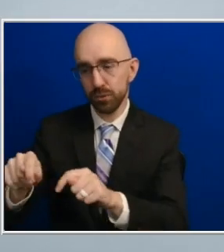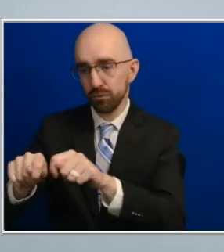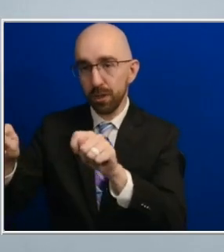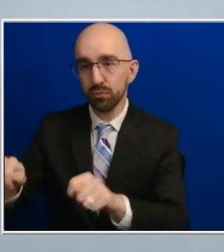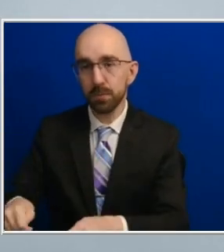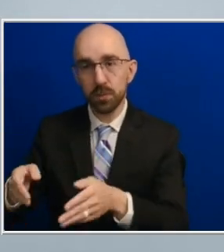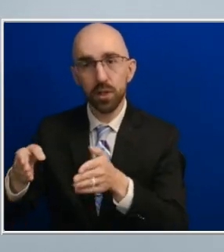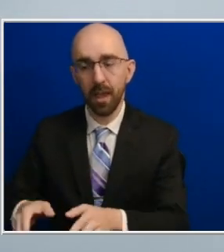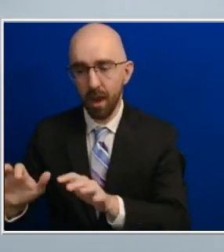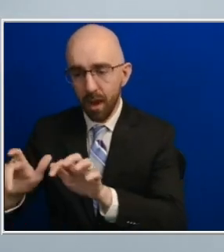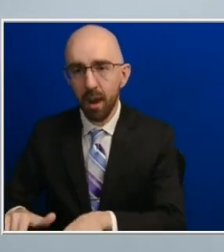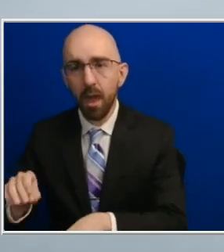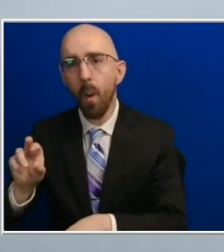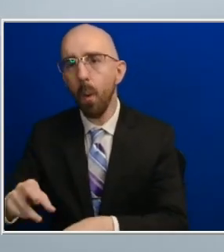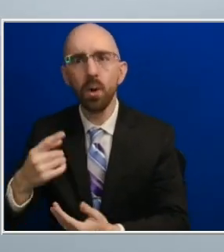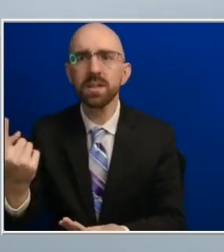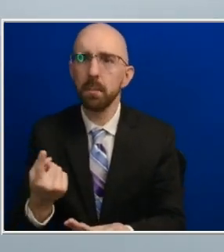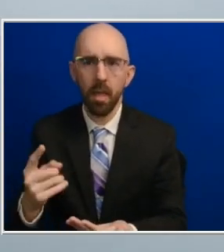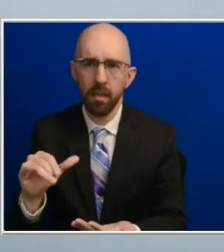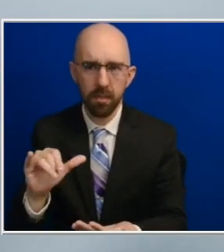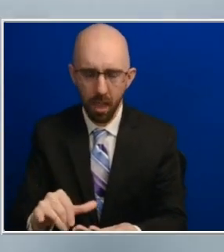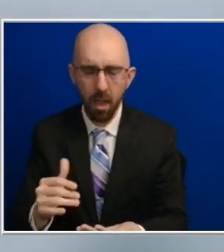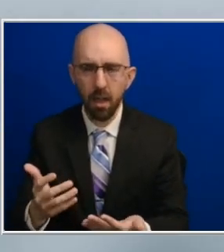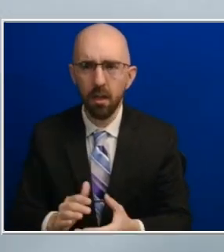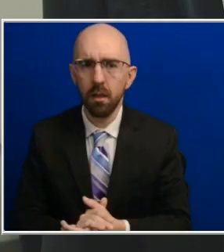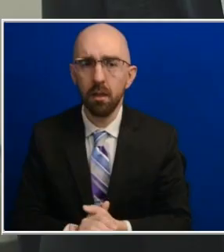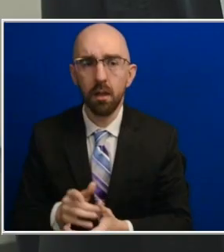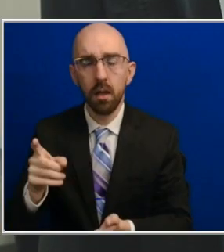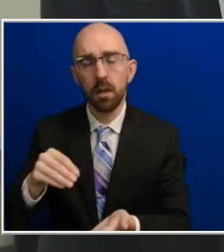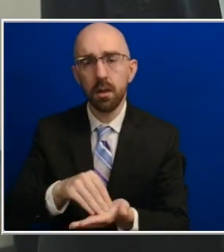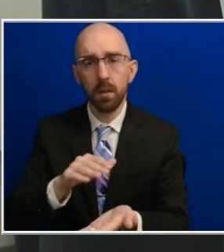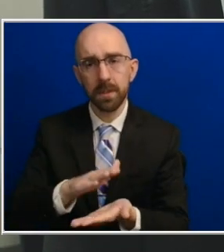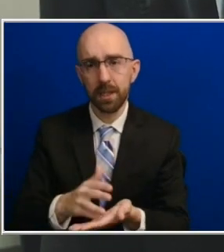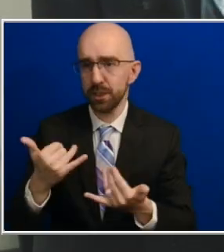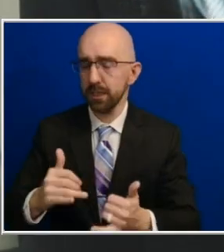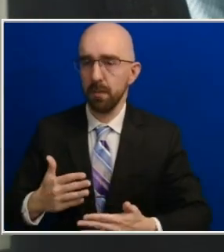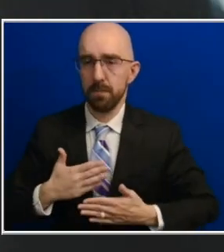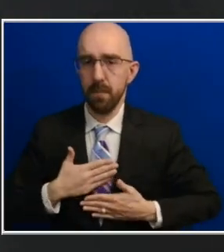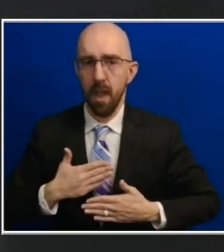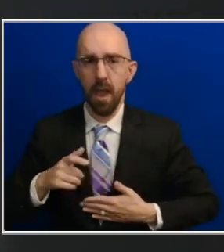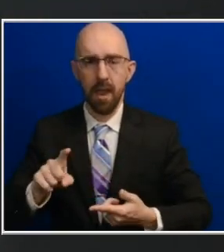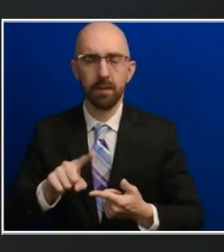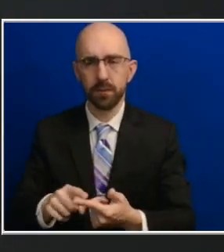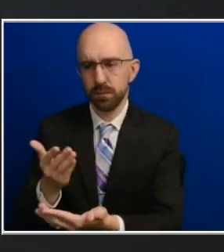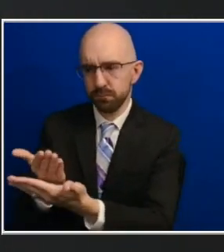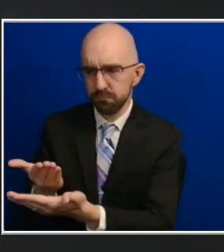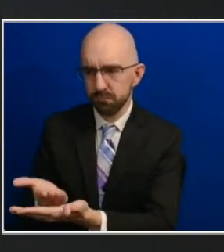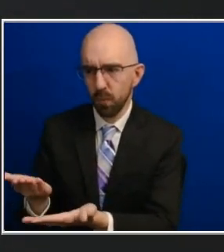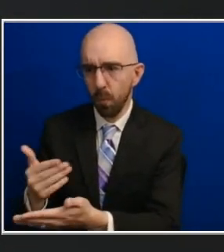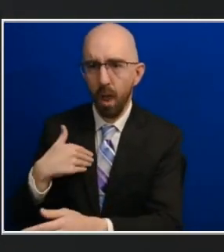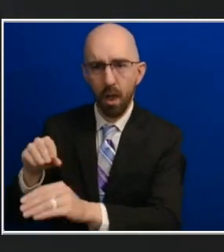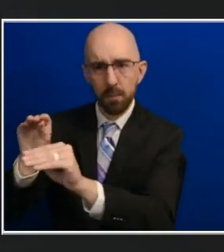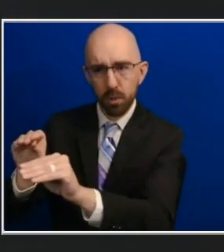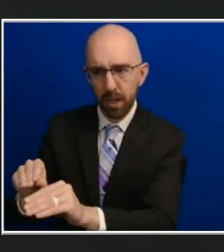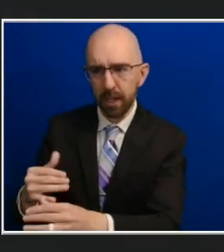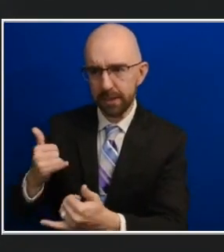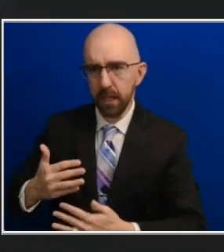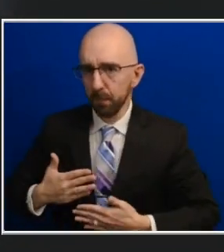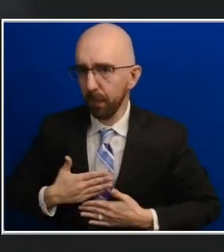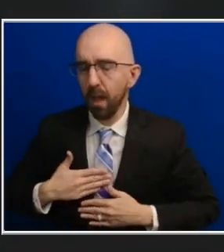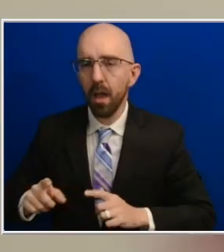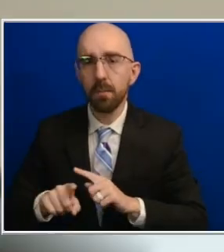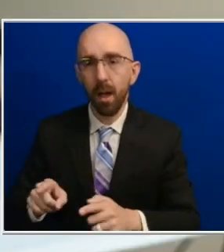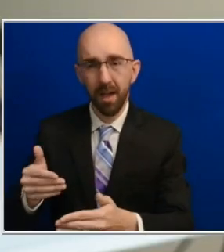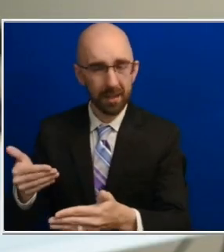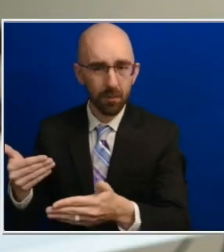a scribe in the room or something like that. The documentation is still mine. I have to validate what was recorded and put in there, but ultimately it's very close to